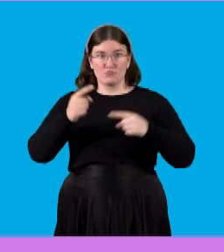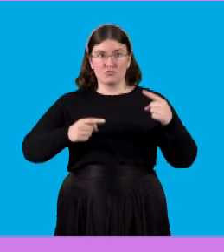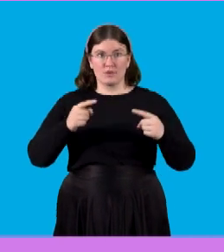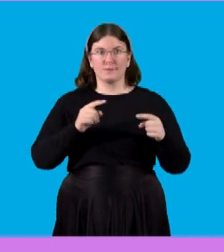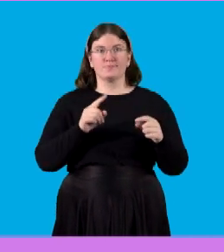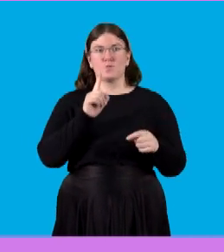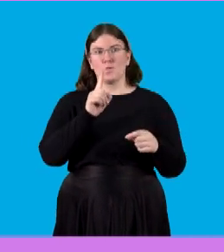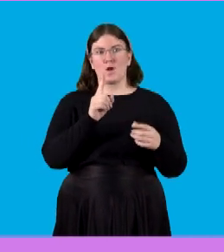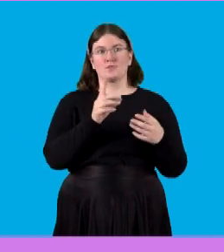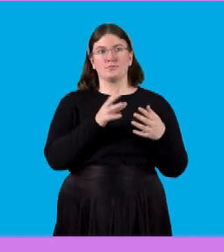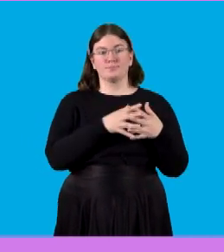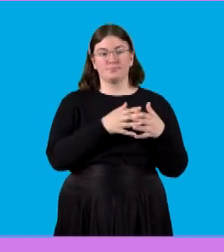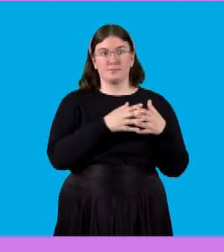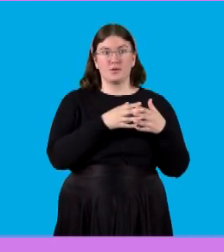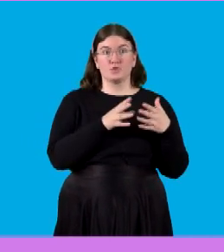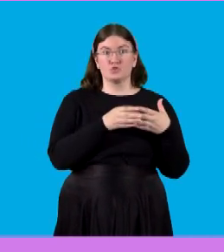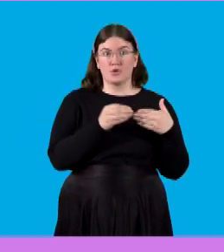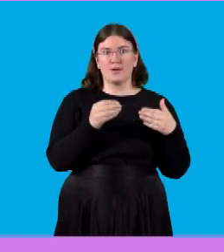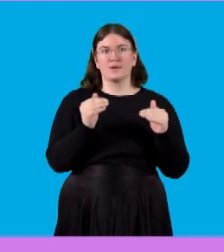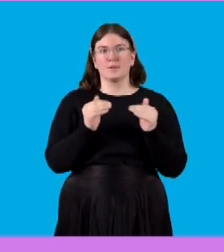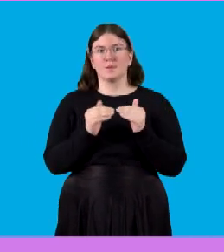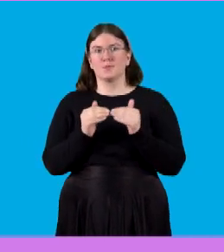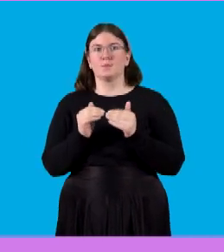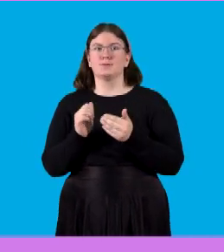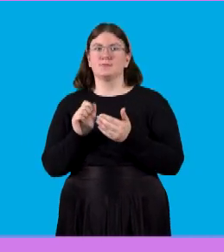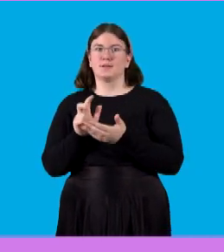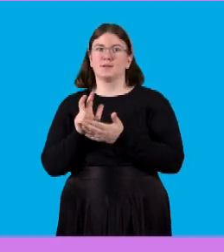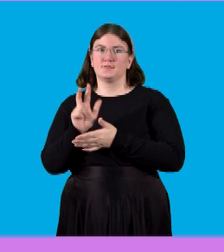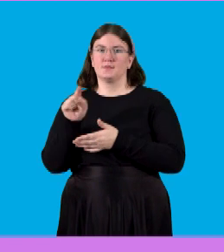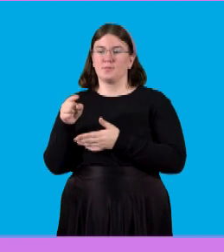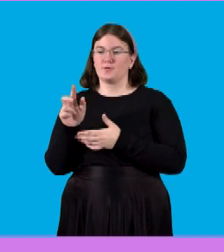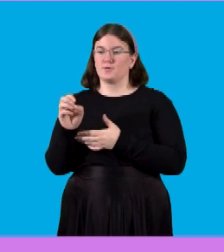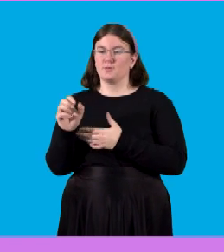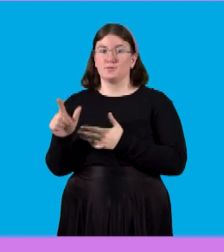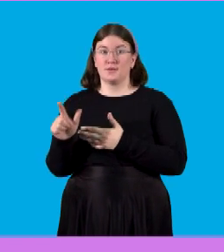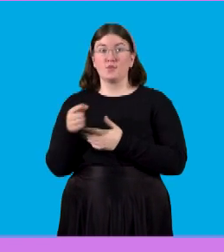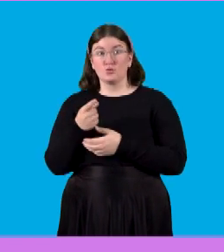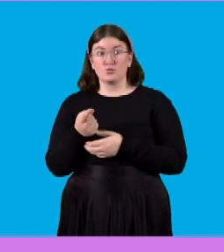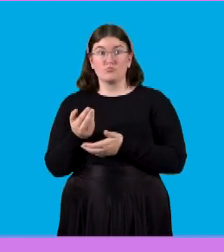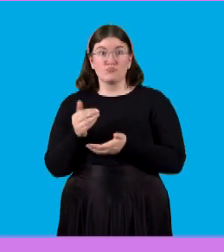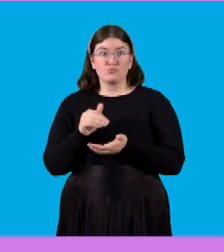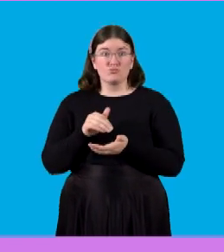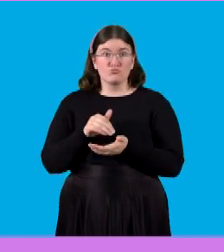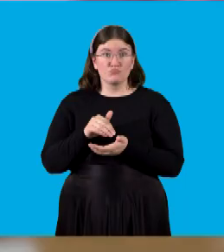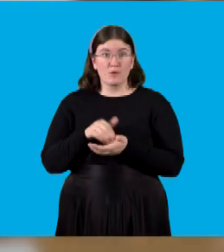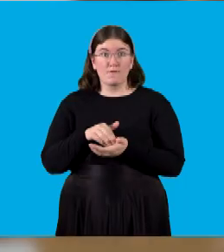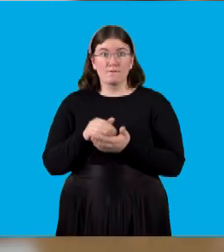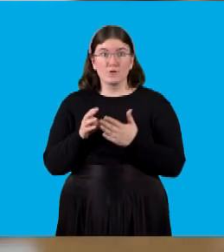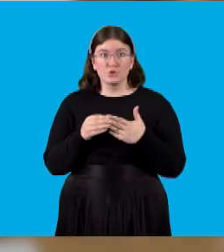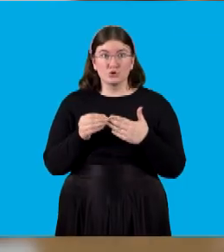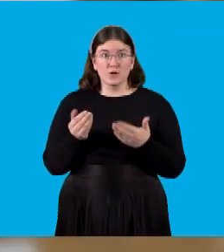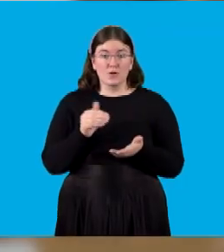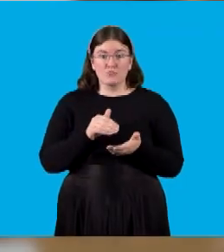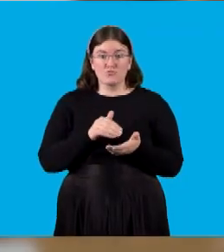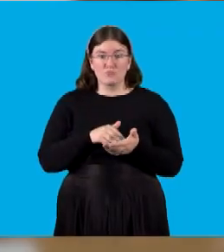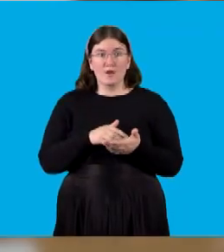cents. Okay, so I would like you to ask yourself this: when you come with this amount to South Africa, will it be worth more